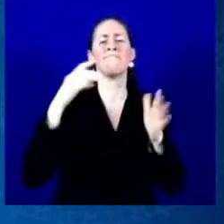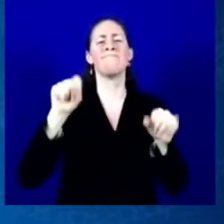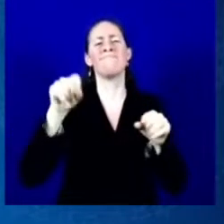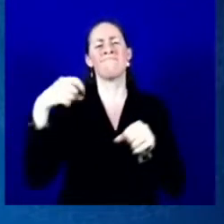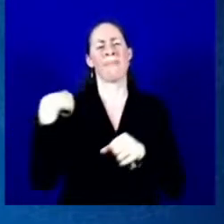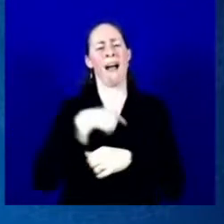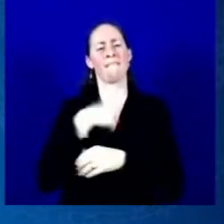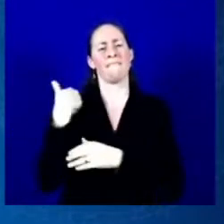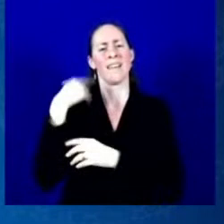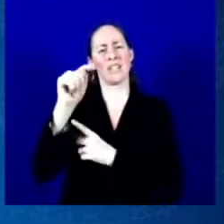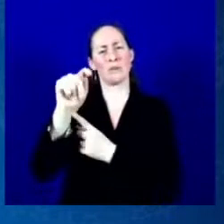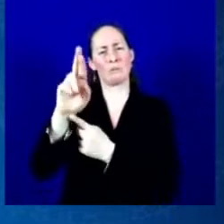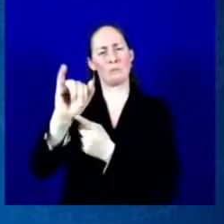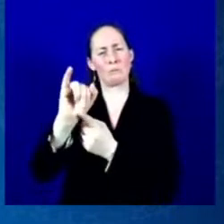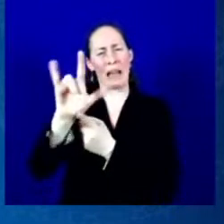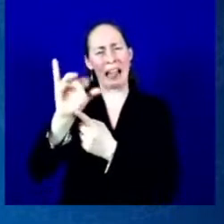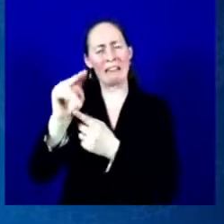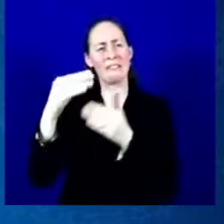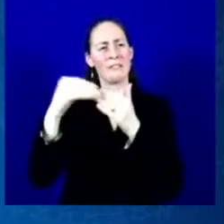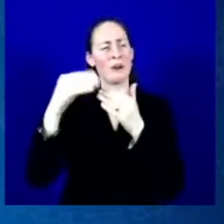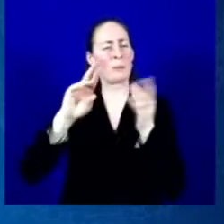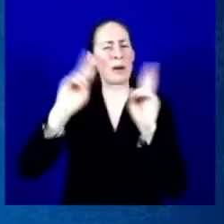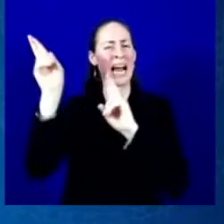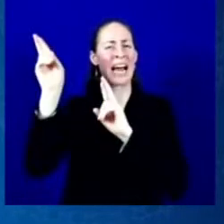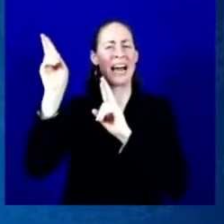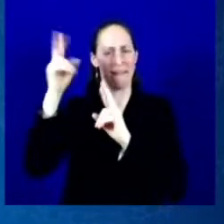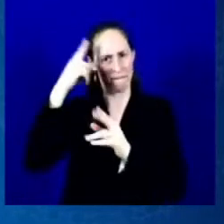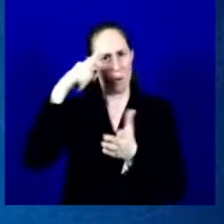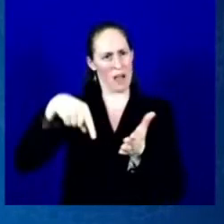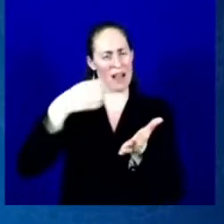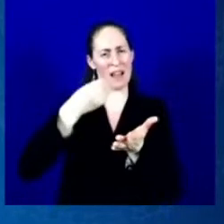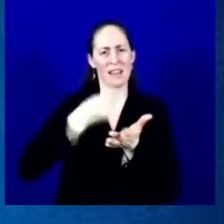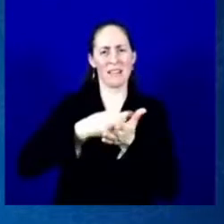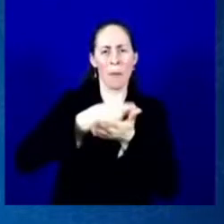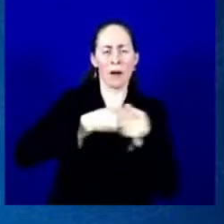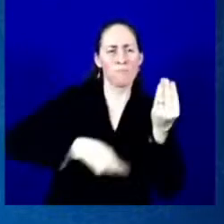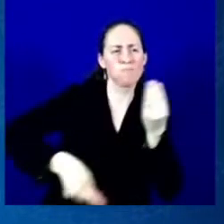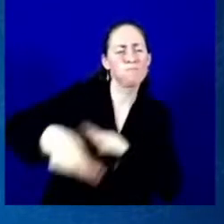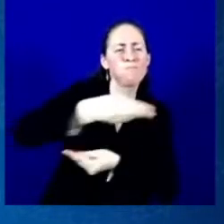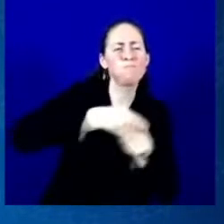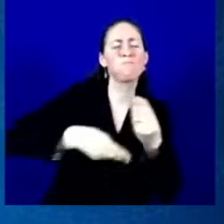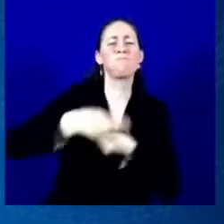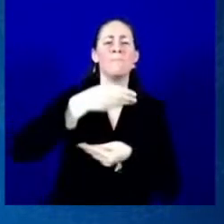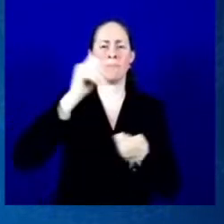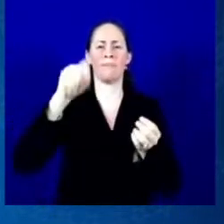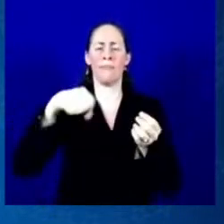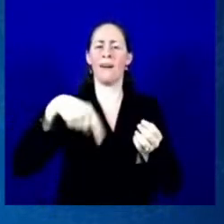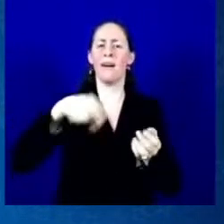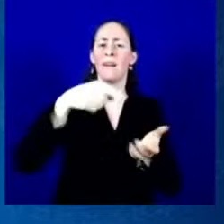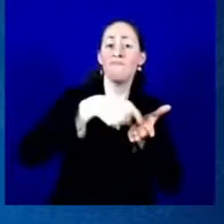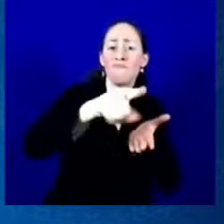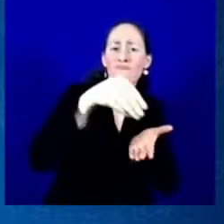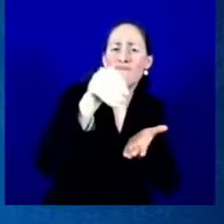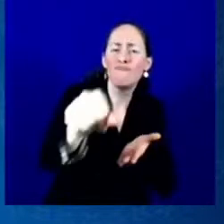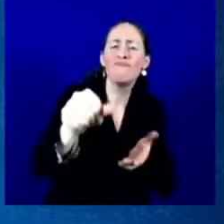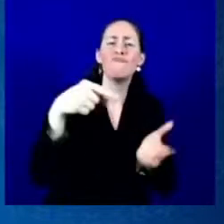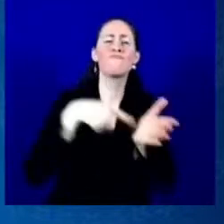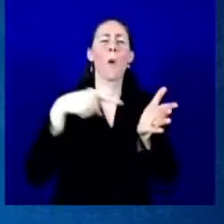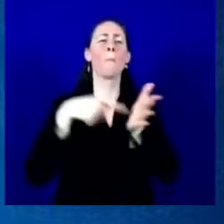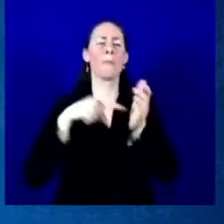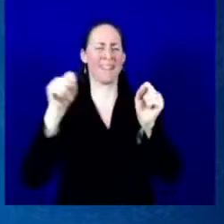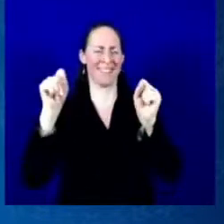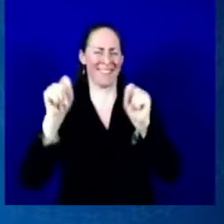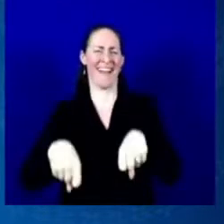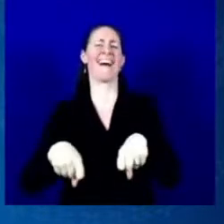program. These are good-paying jobs that can't be outsourced. Nearly 90% of the infrastructure jobs created in an American